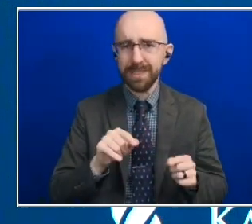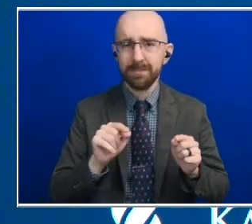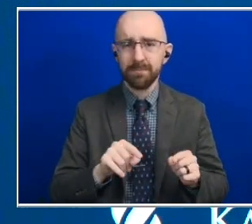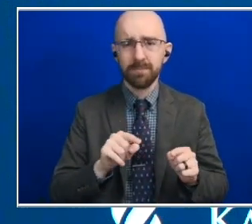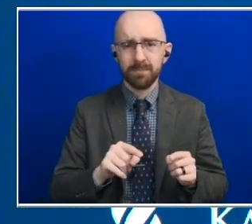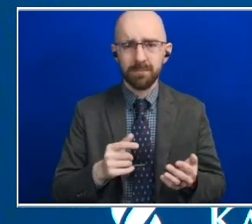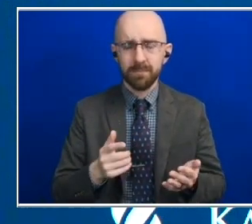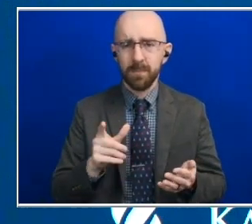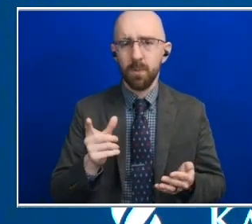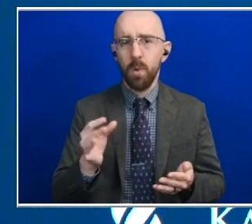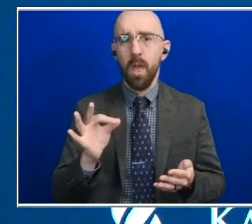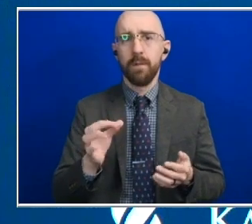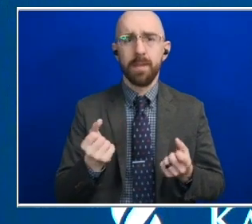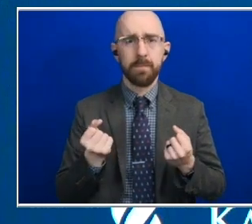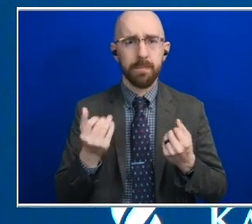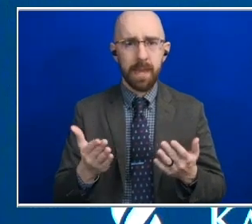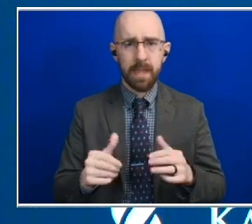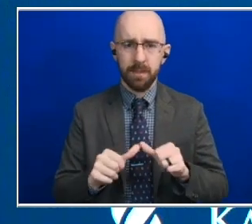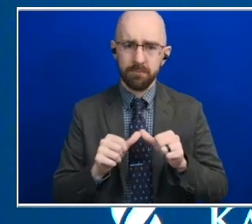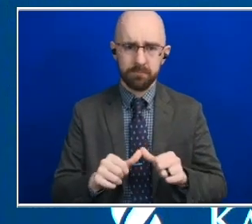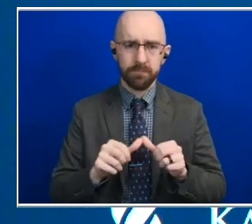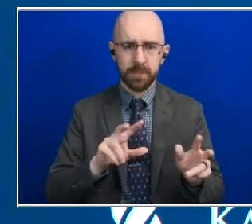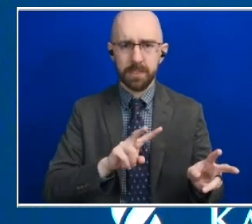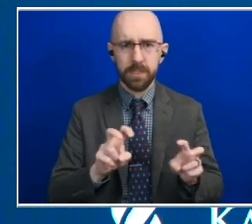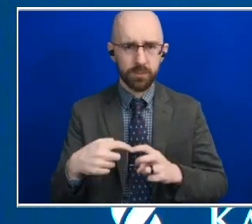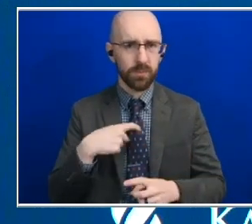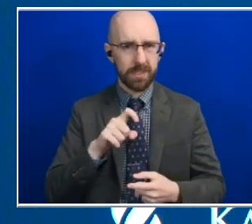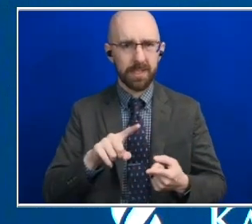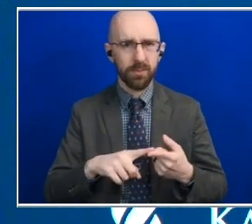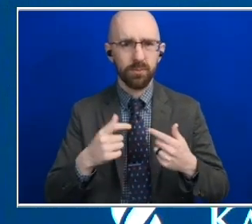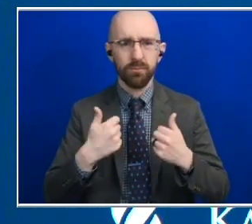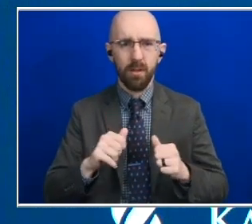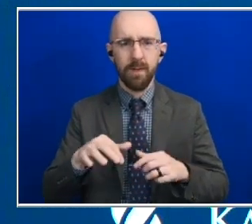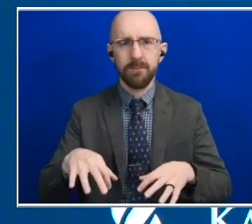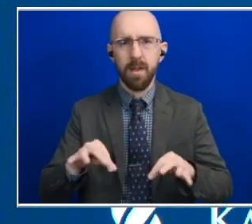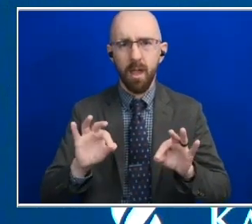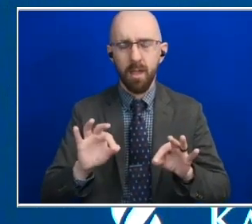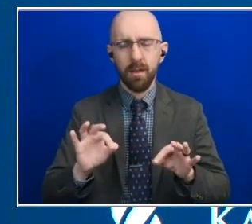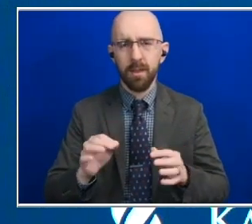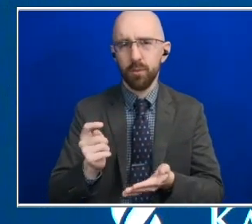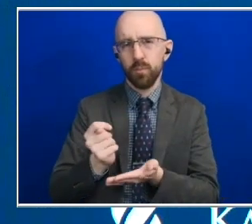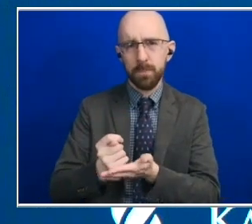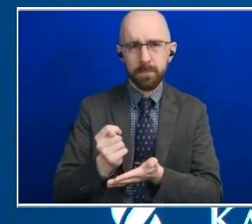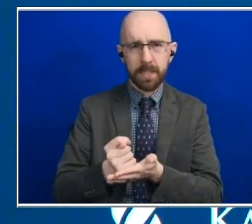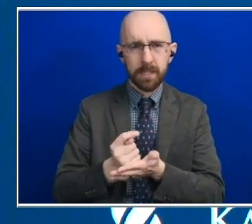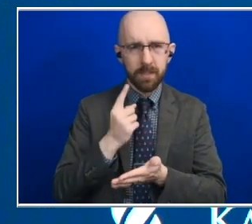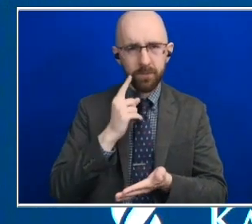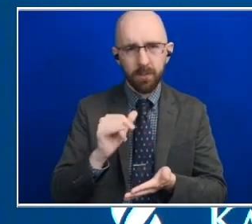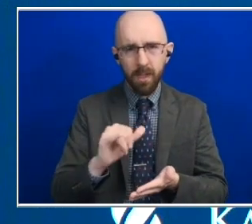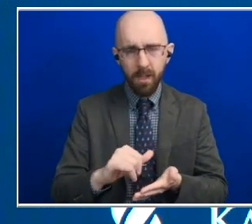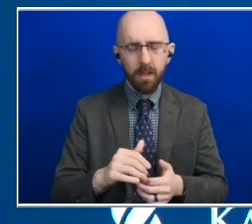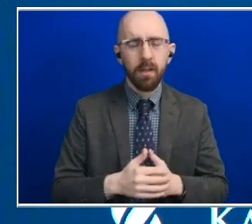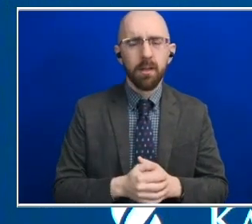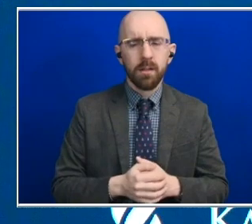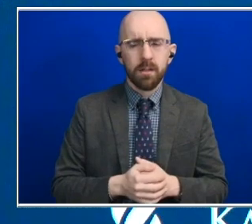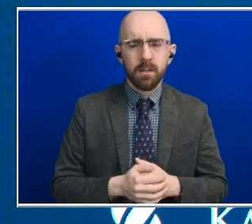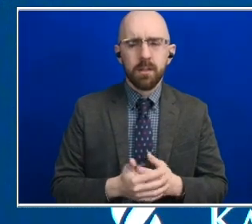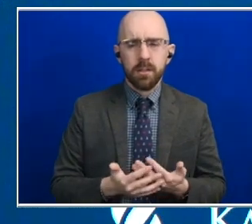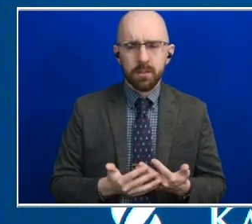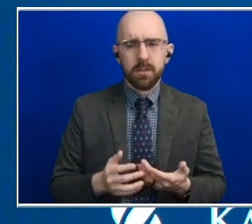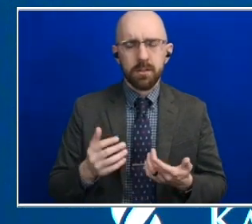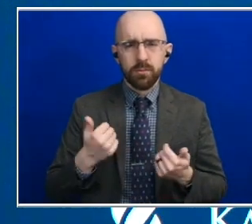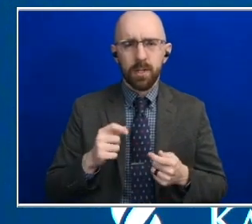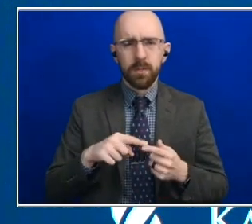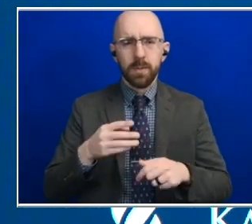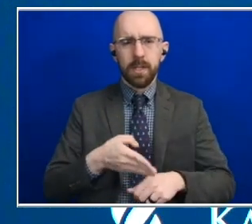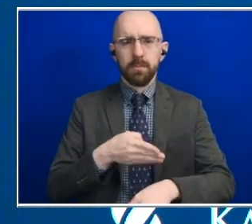chronic issues that we need to try to find treatments for to improve the quality of life